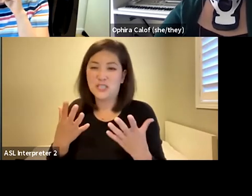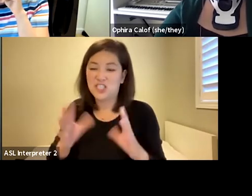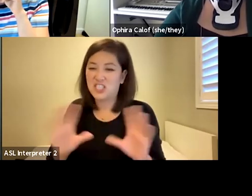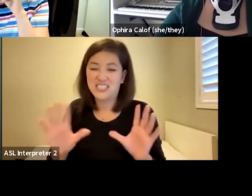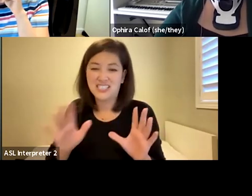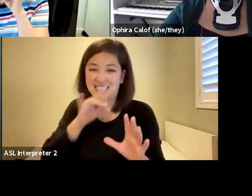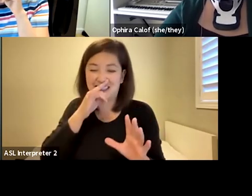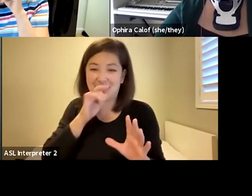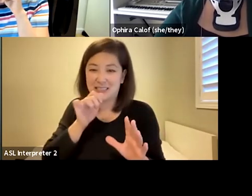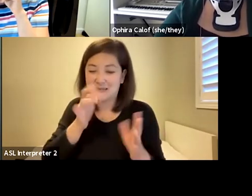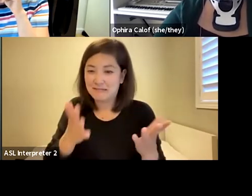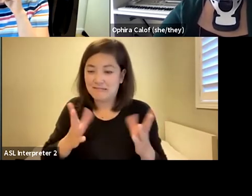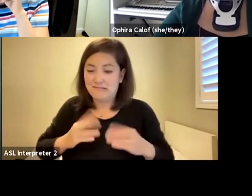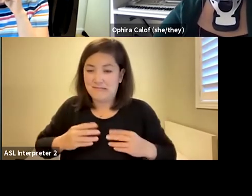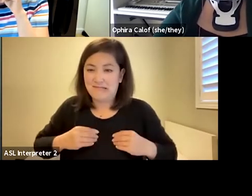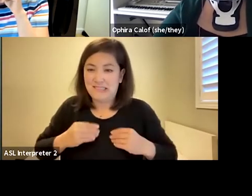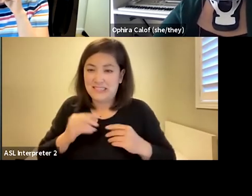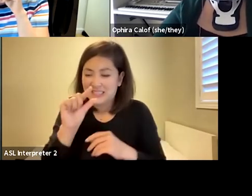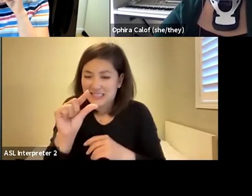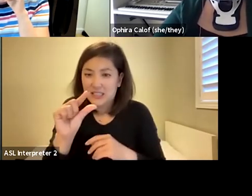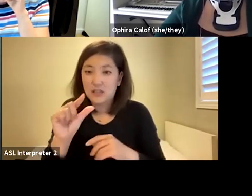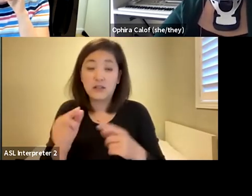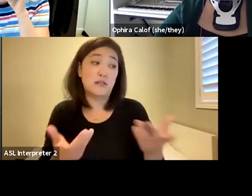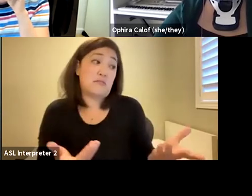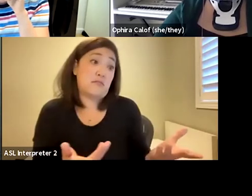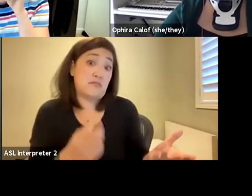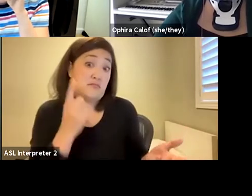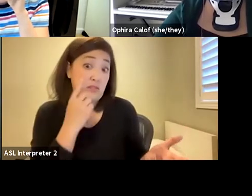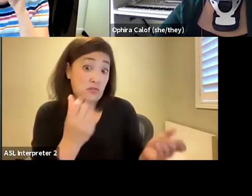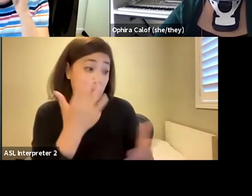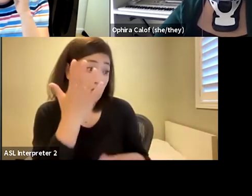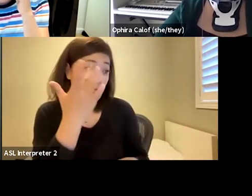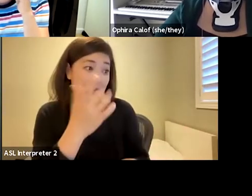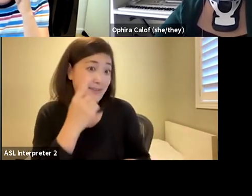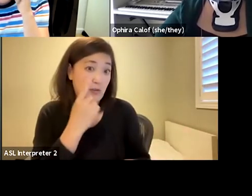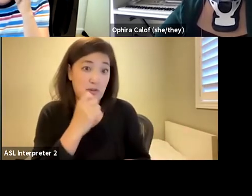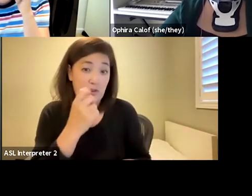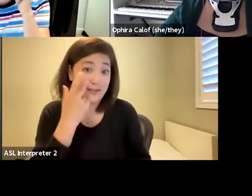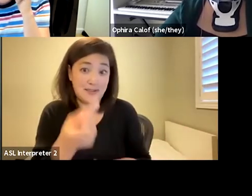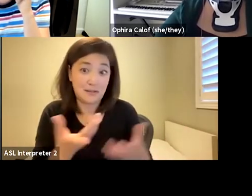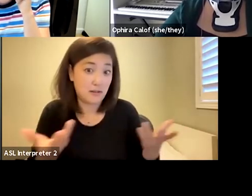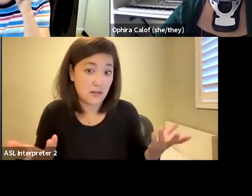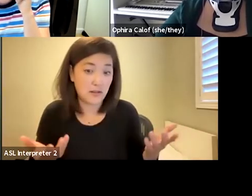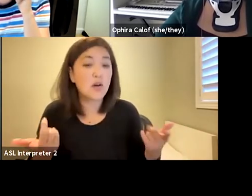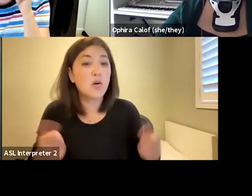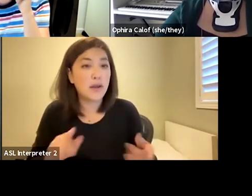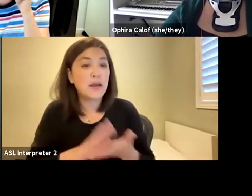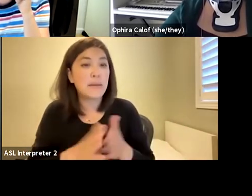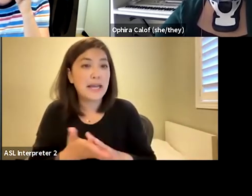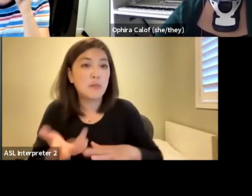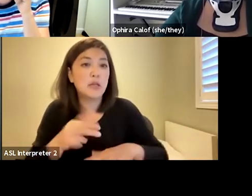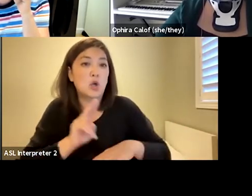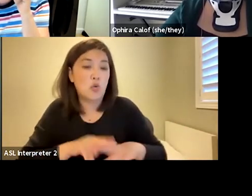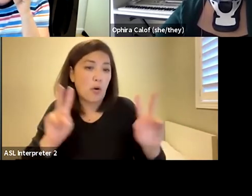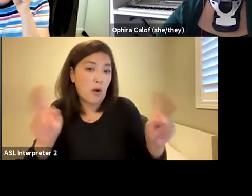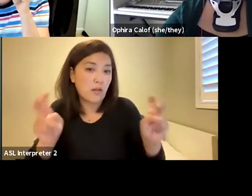handle? Yeah, I'd say it's only too much because we haven't seen it. I mean, once you normalize something, well, then